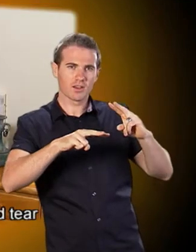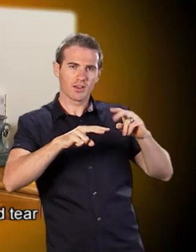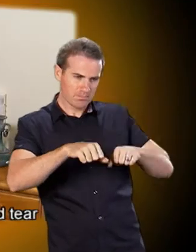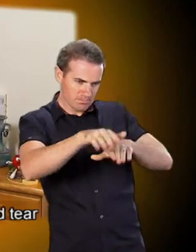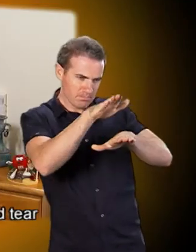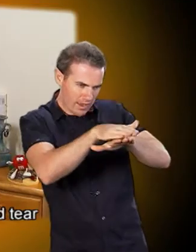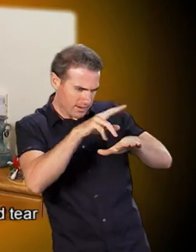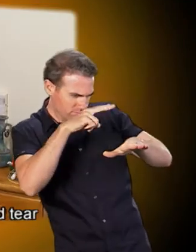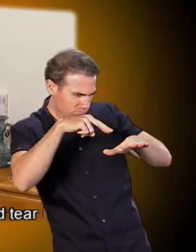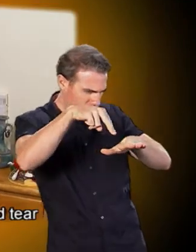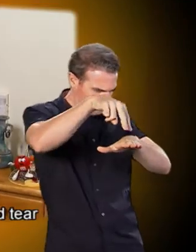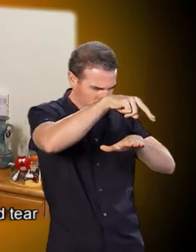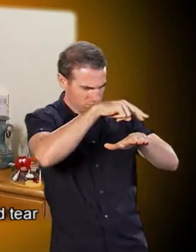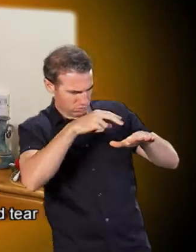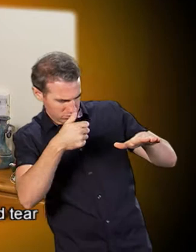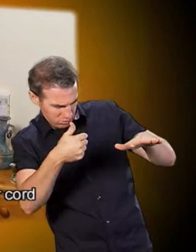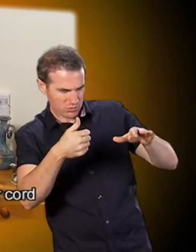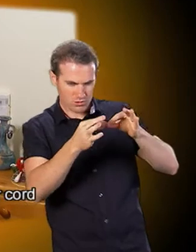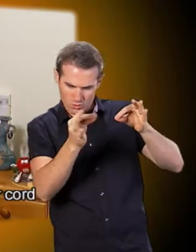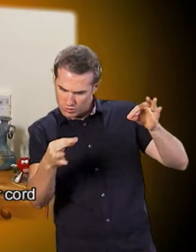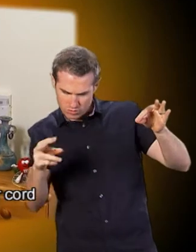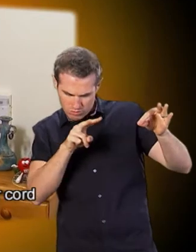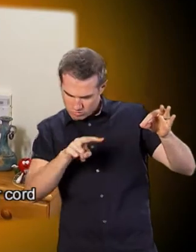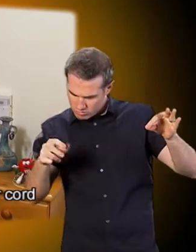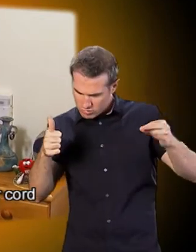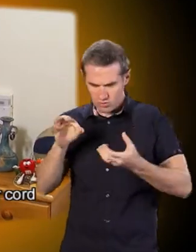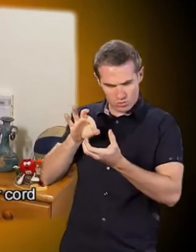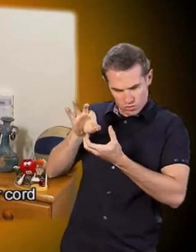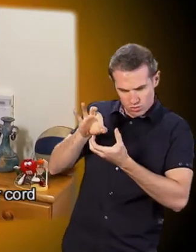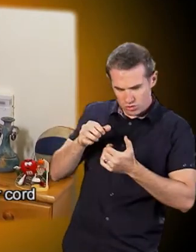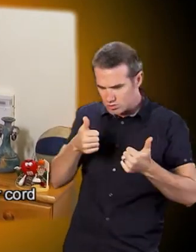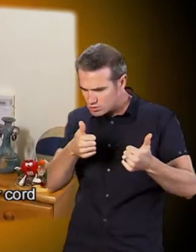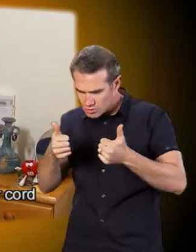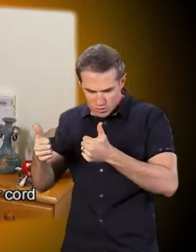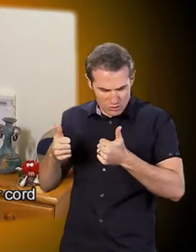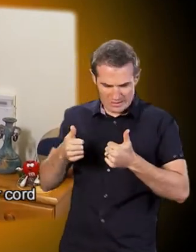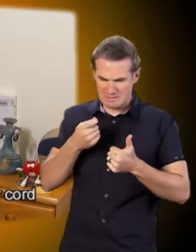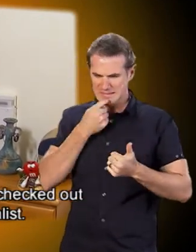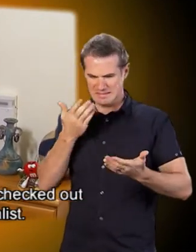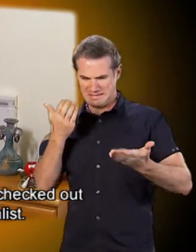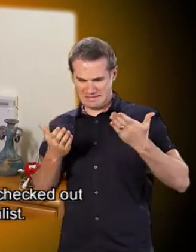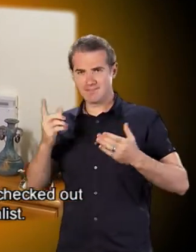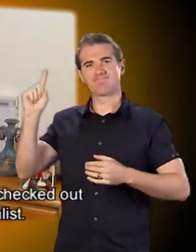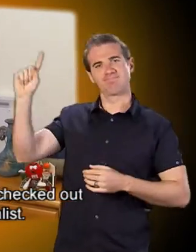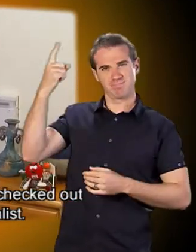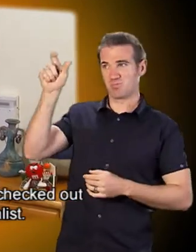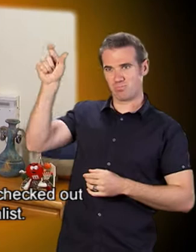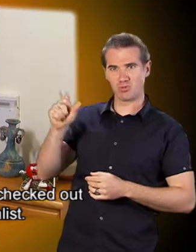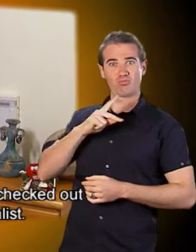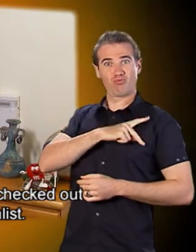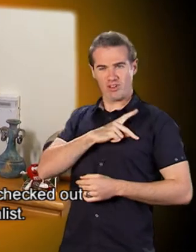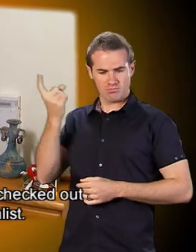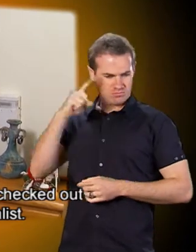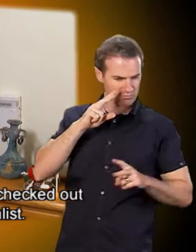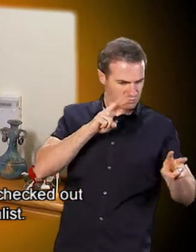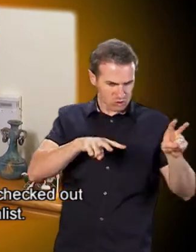Regularly check for kinks and wear and tear on the blanket, power cord and controller. If you're in any doubt, get